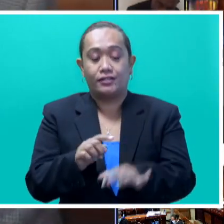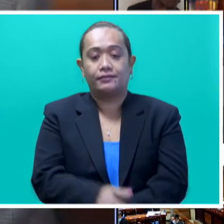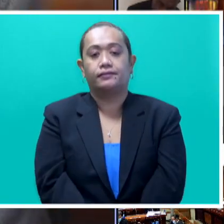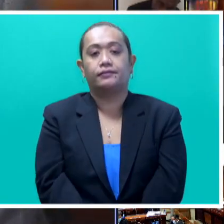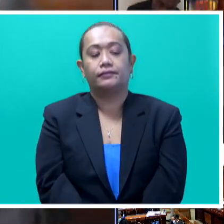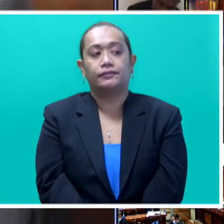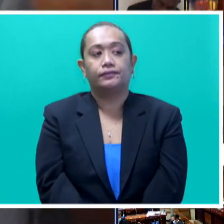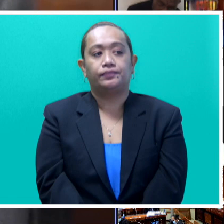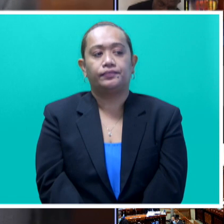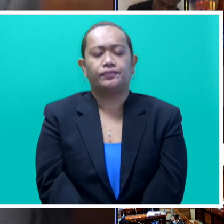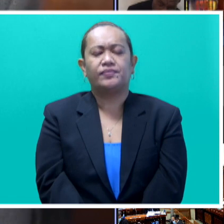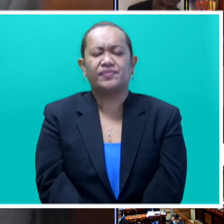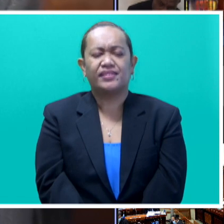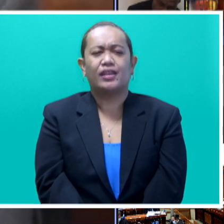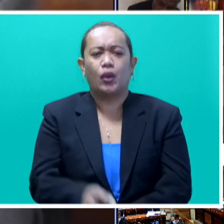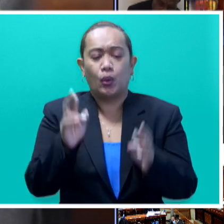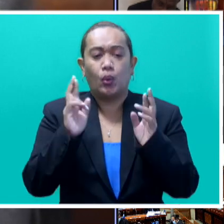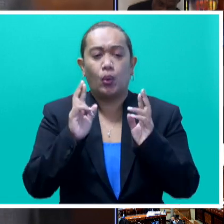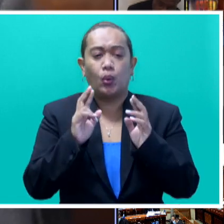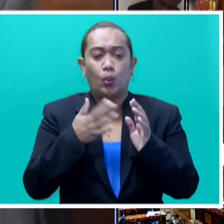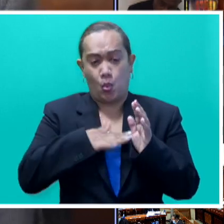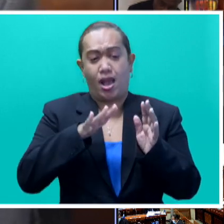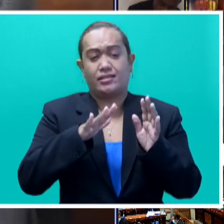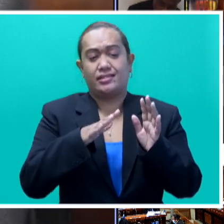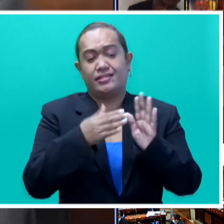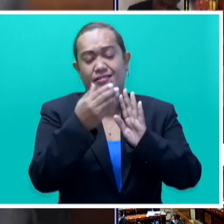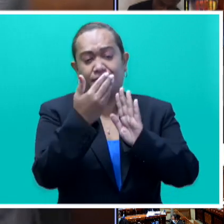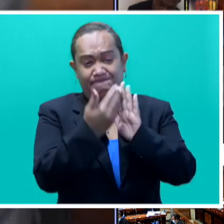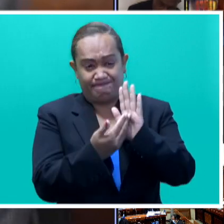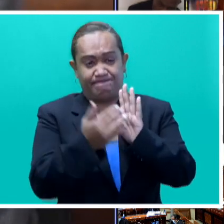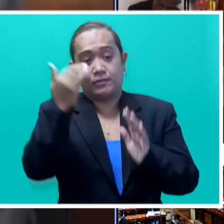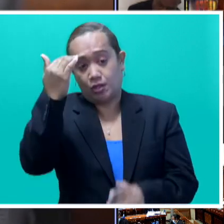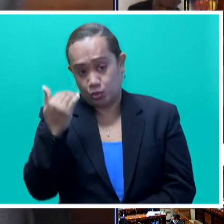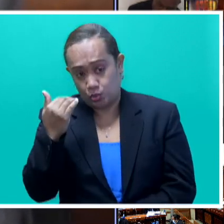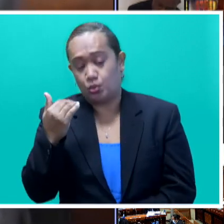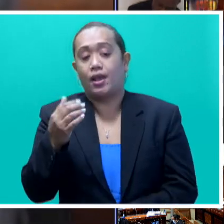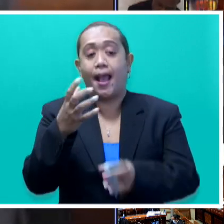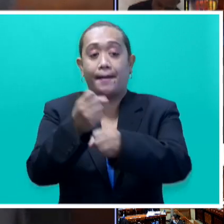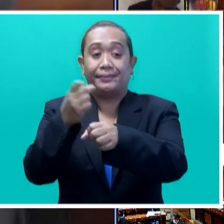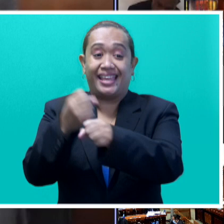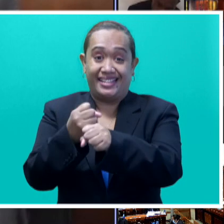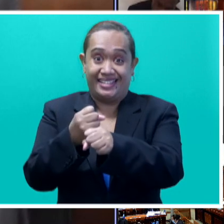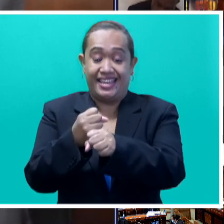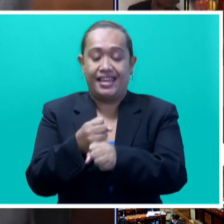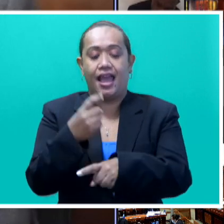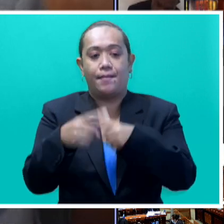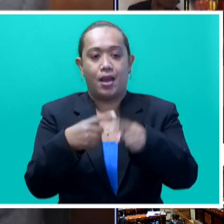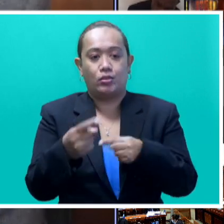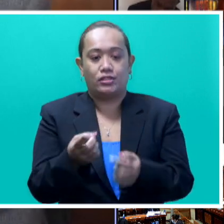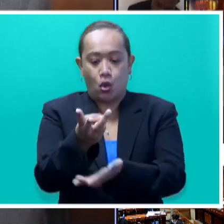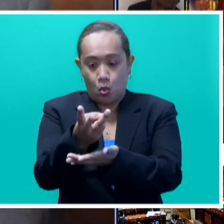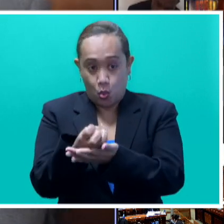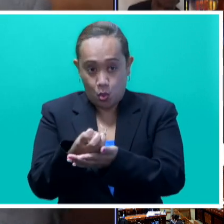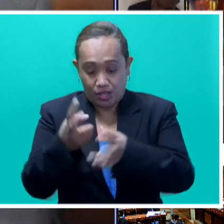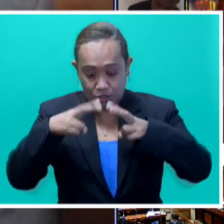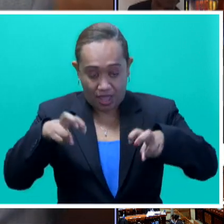to provide a brief update on the National Minimum Wage Survey that was conducted in